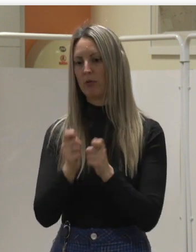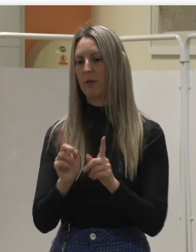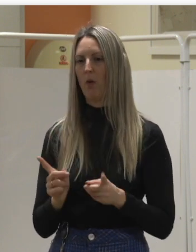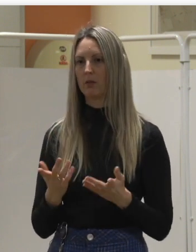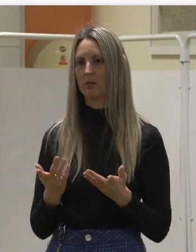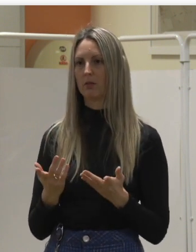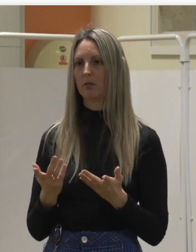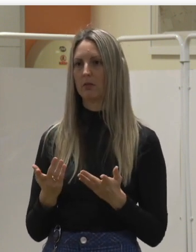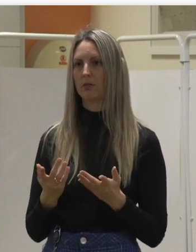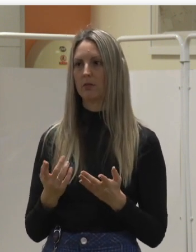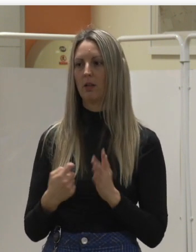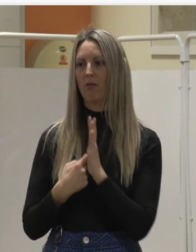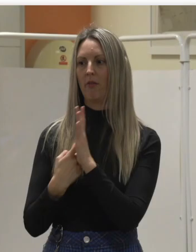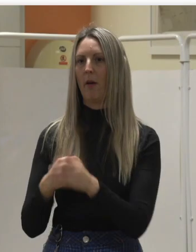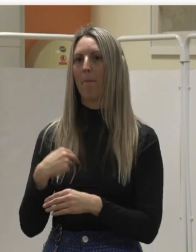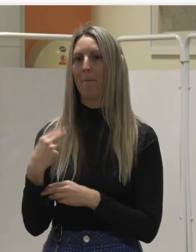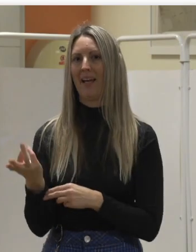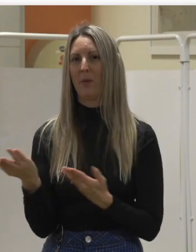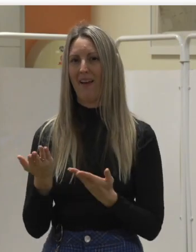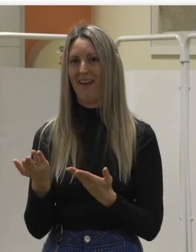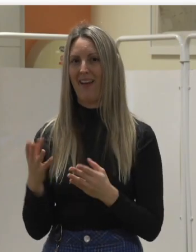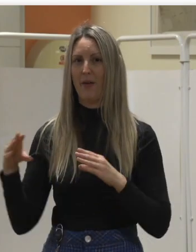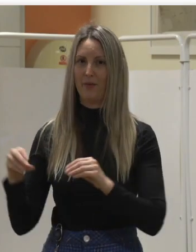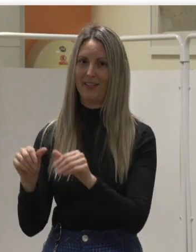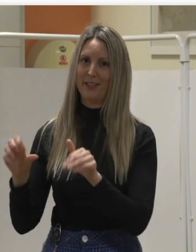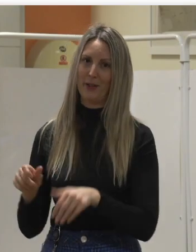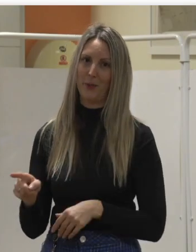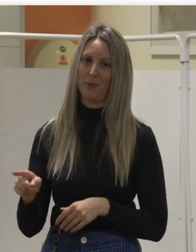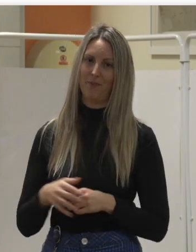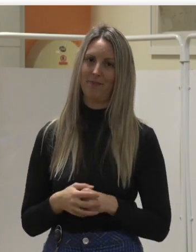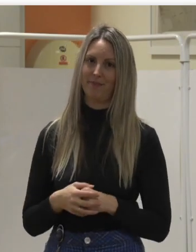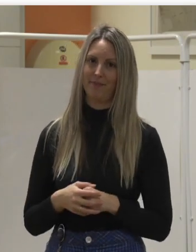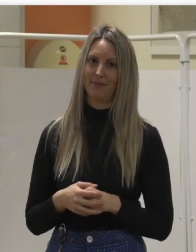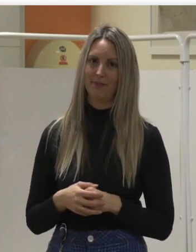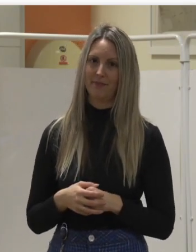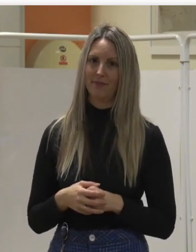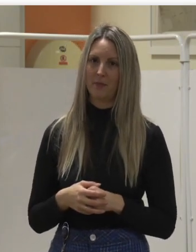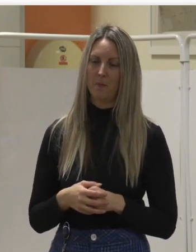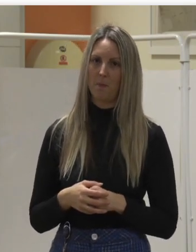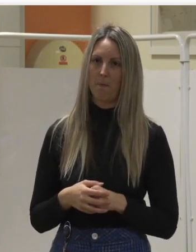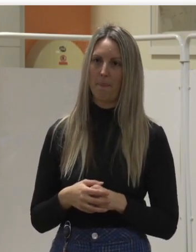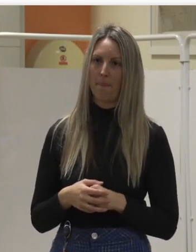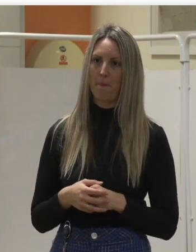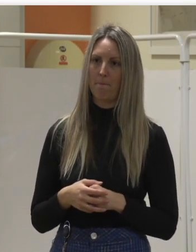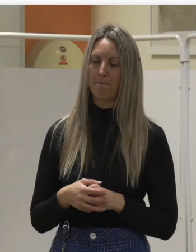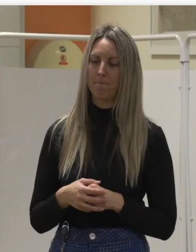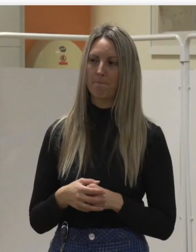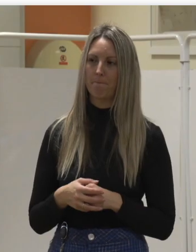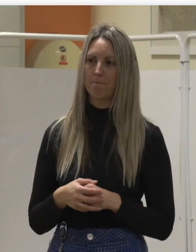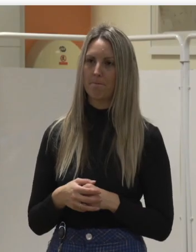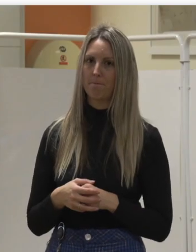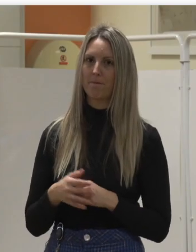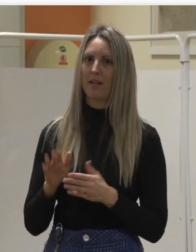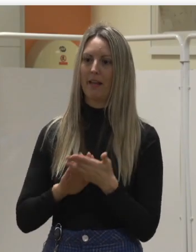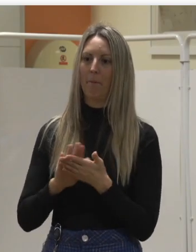You are sending you back to physio. And then you need to wait. If you're going back into community physio, you may have to wait